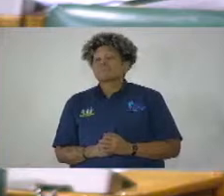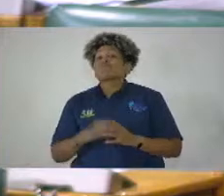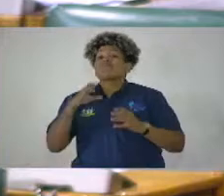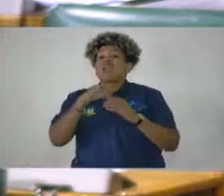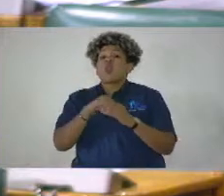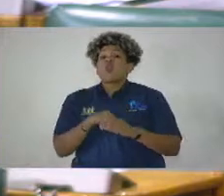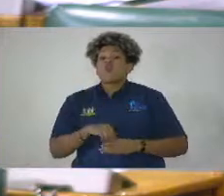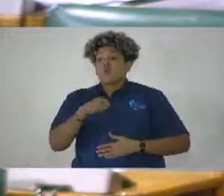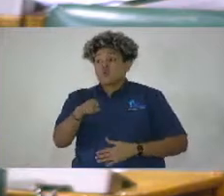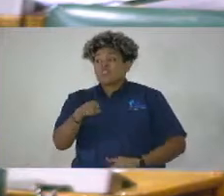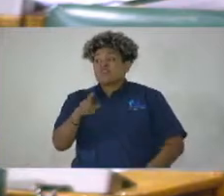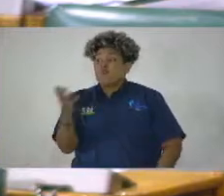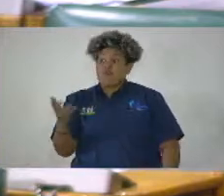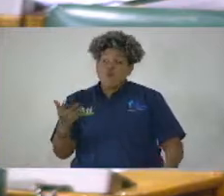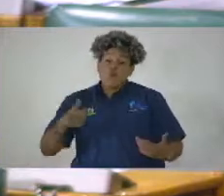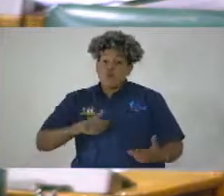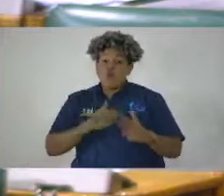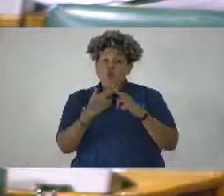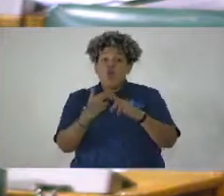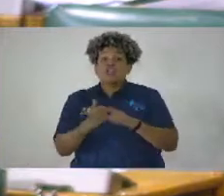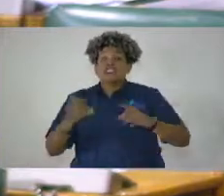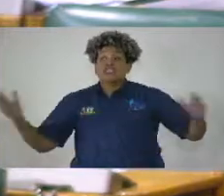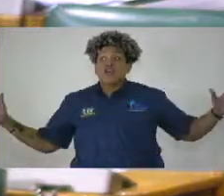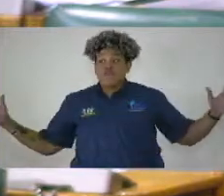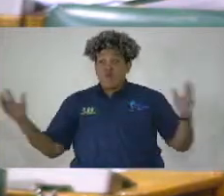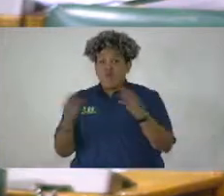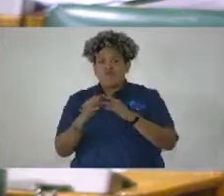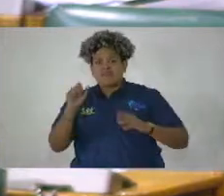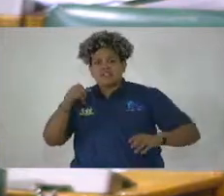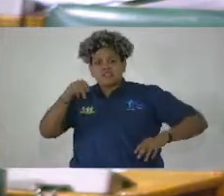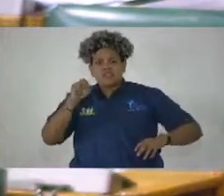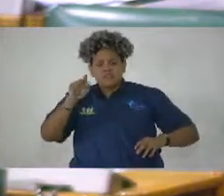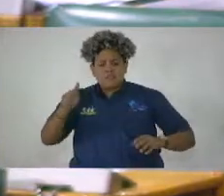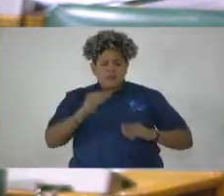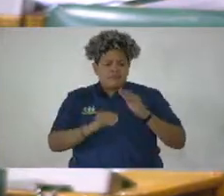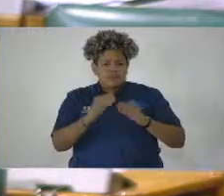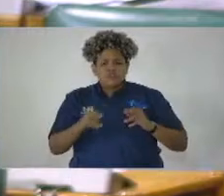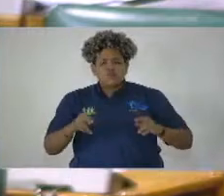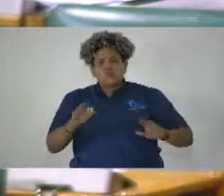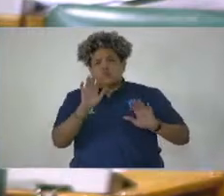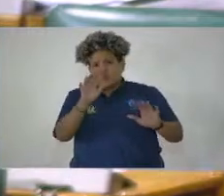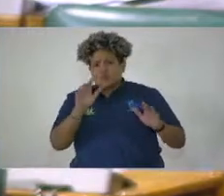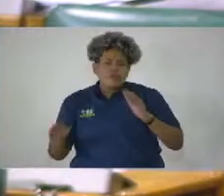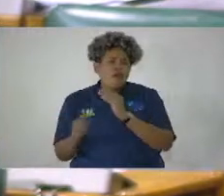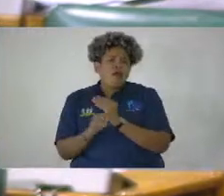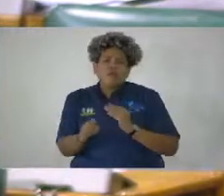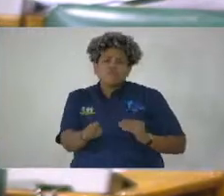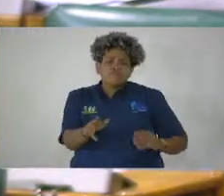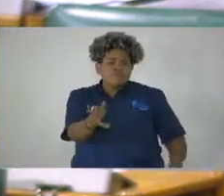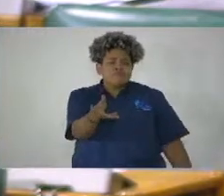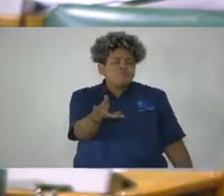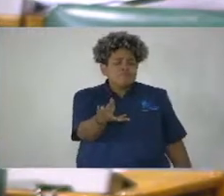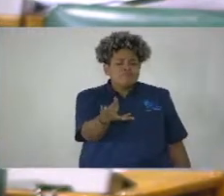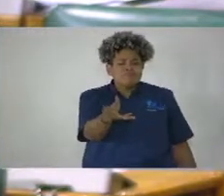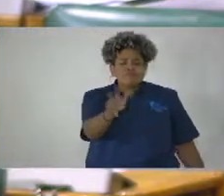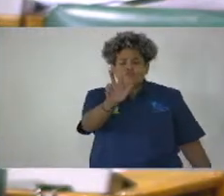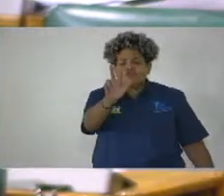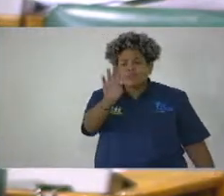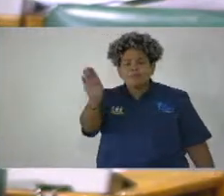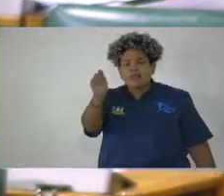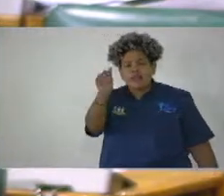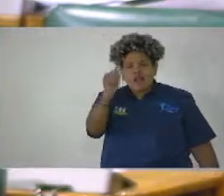inclusive in what we call the overarching spark, and I don't want anybody, right, is $3